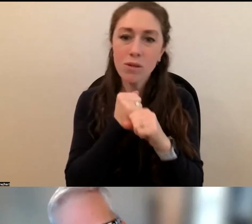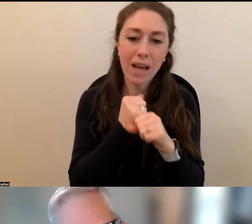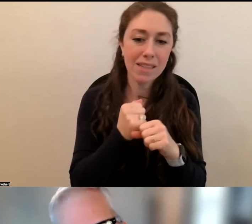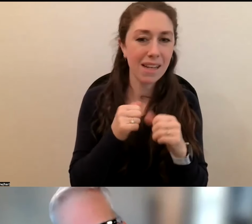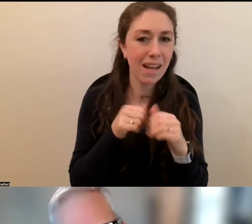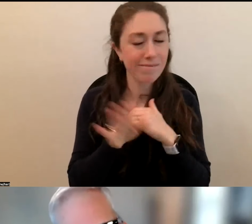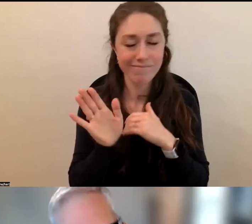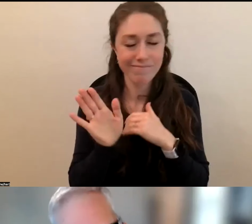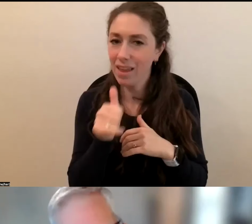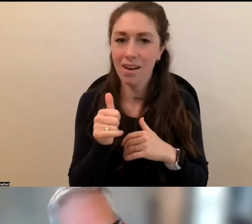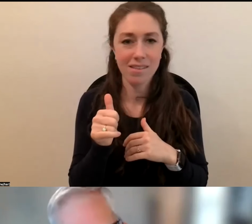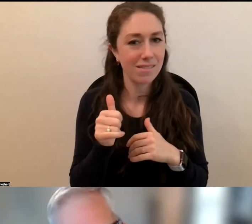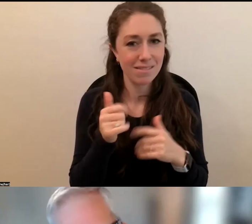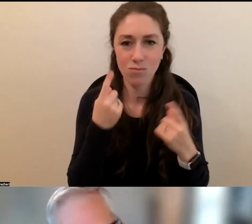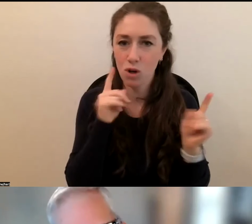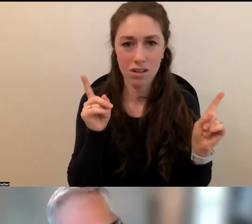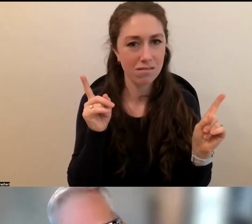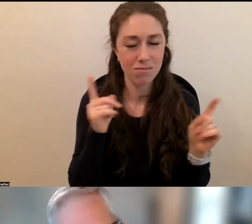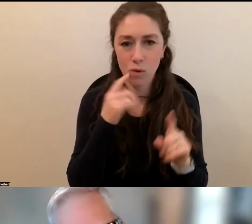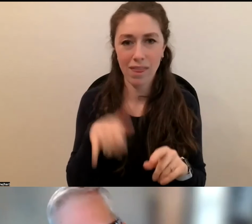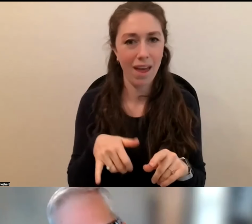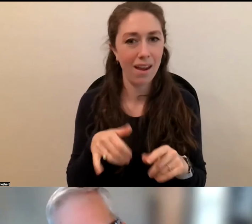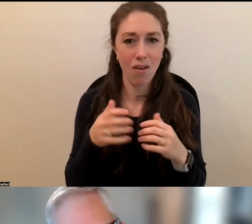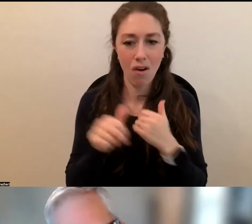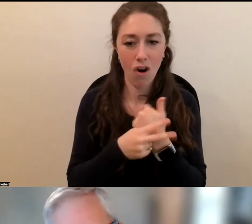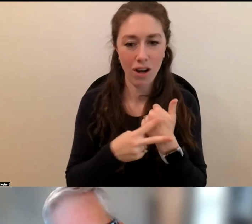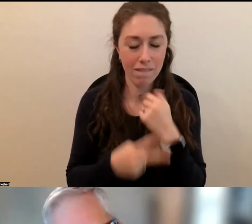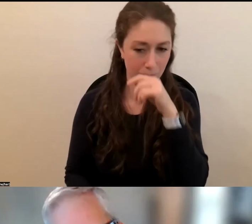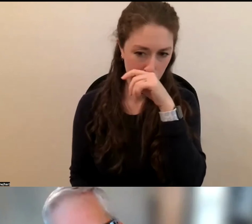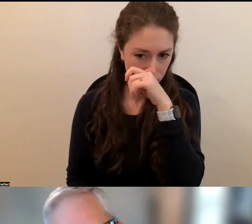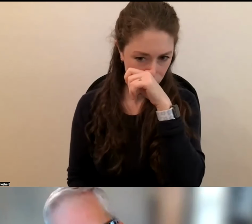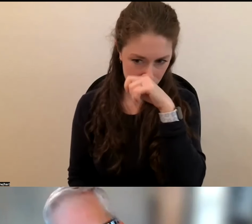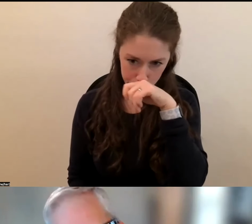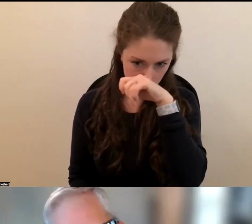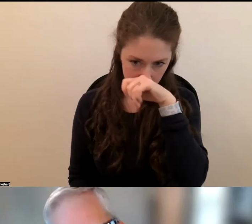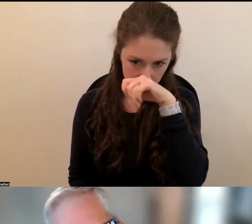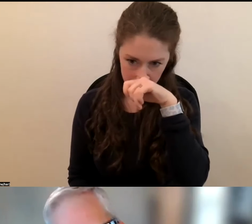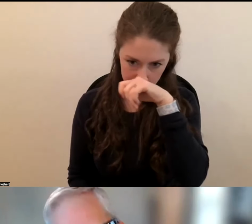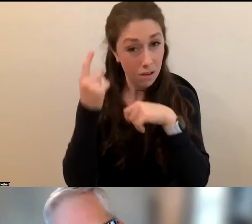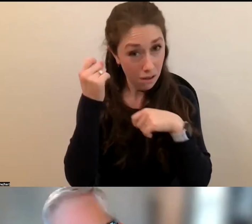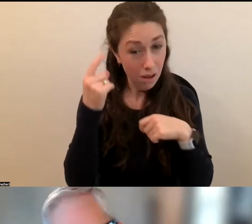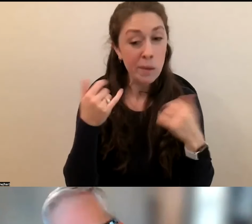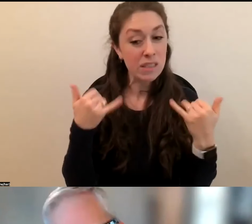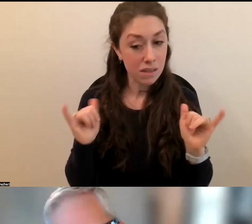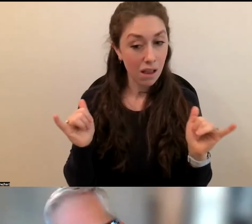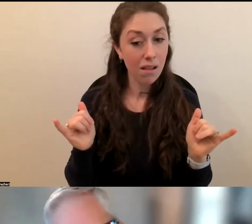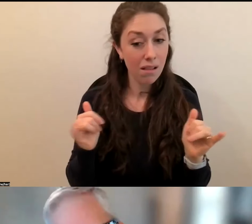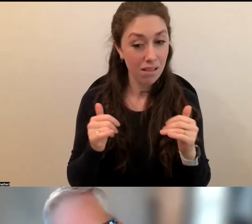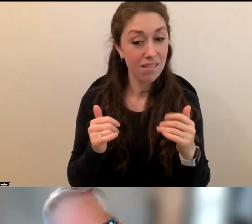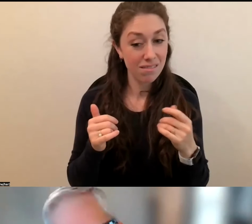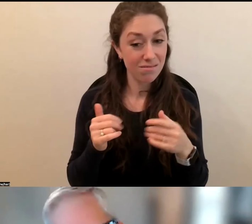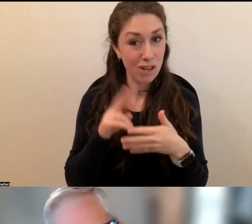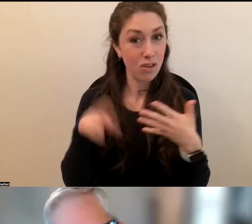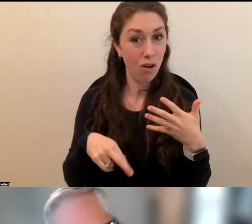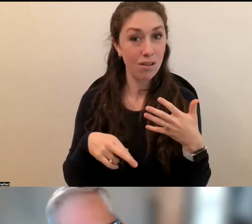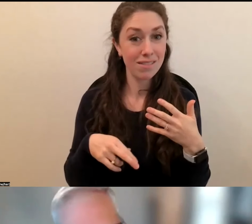going to work working with the archive. Having said that, it winds up oftentimes working